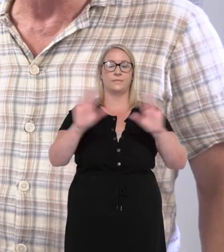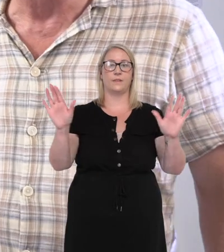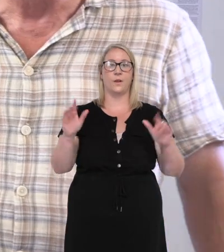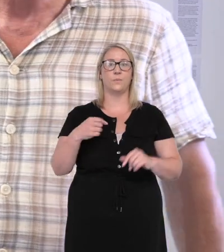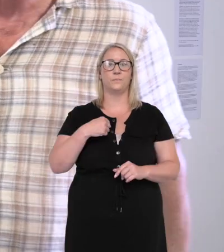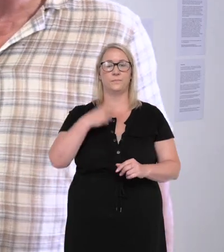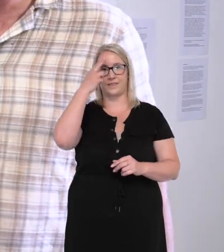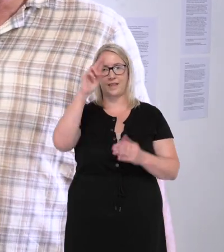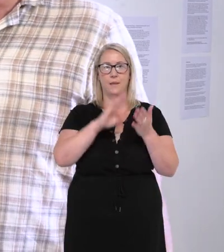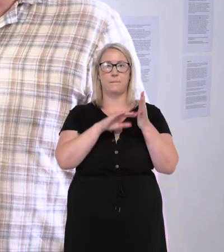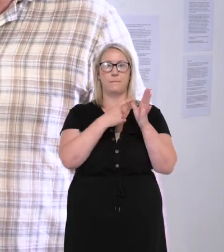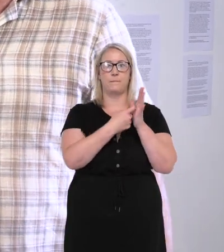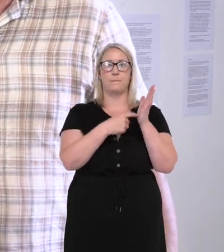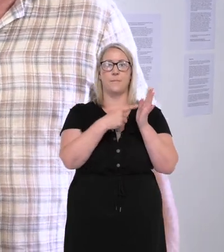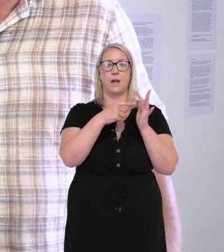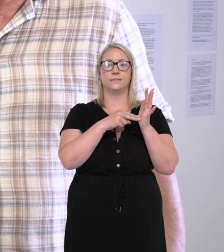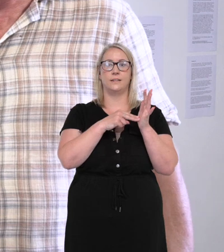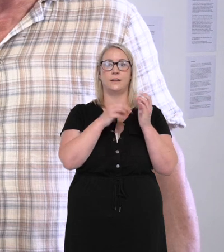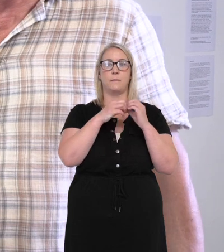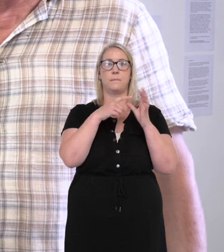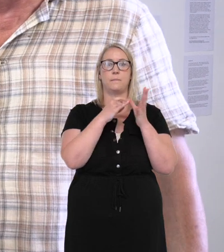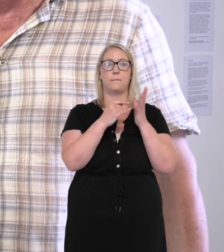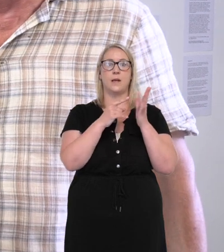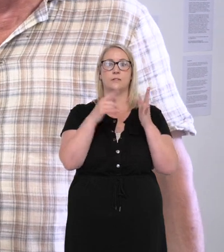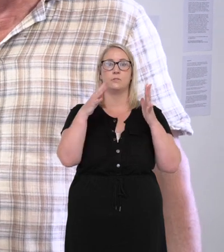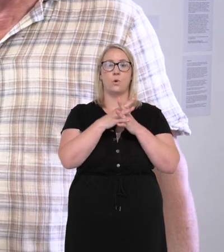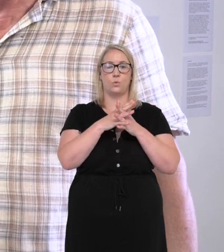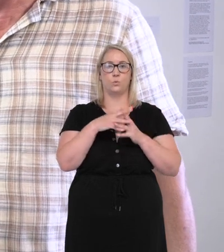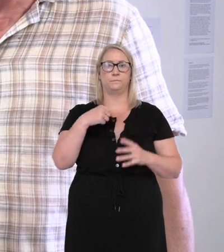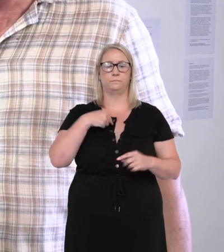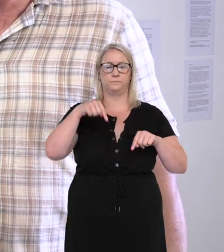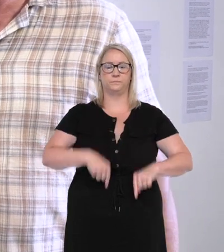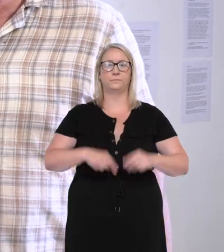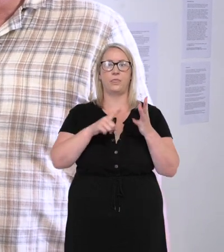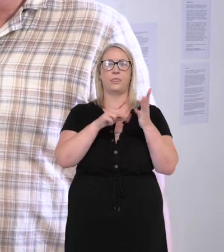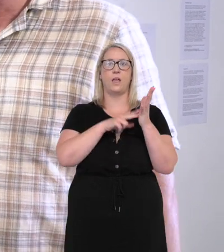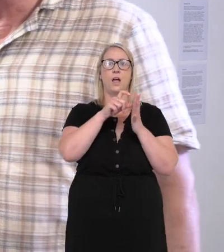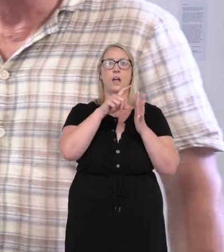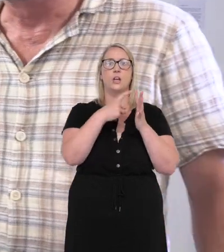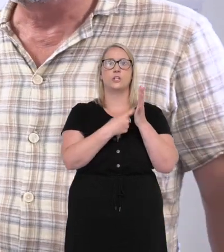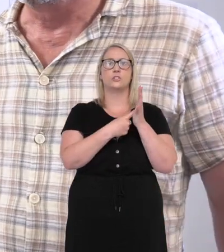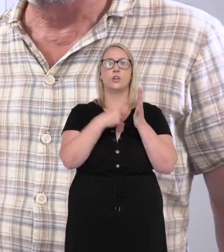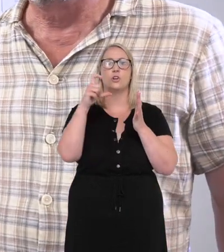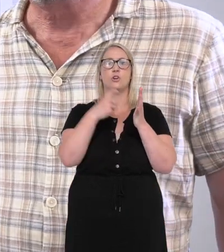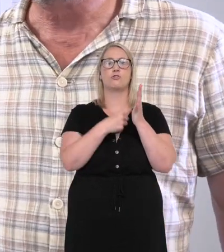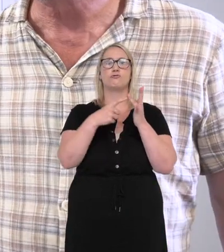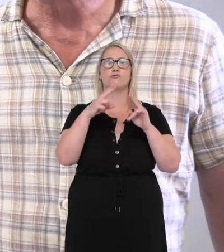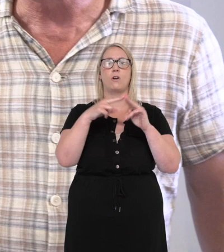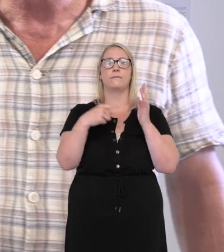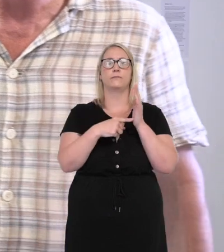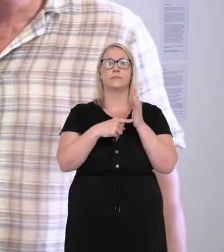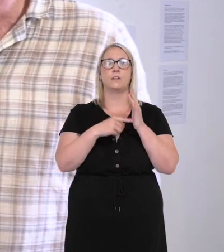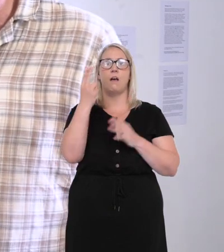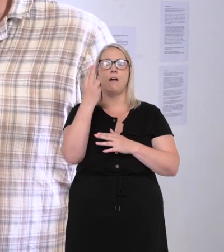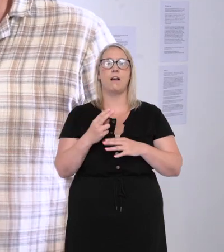My name is Martin Bastow, and we're at the Undercroft Gallery in Norwich, and we're looking at the work of Michael